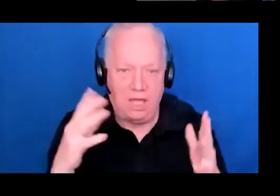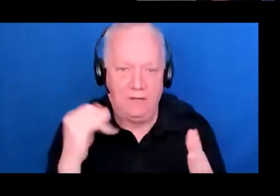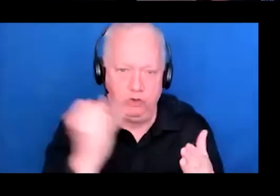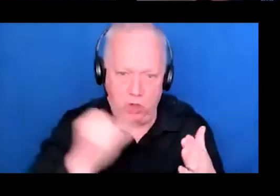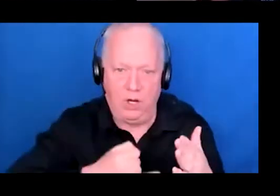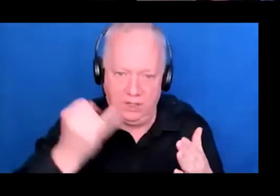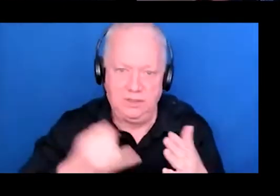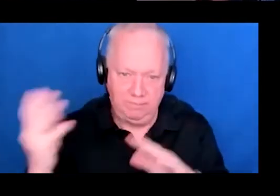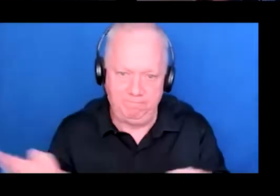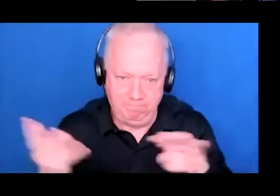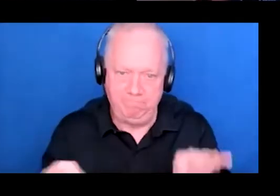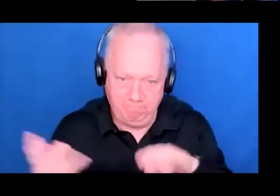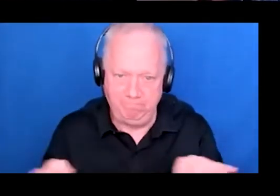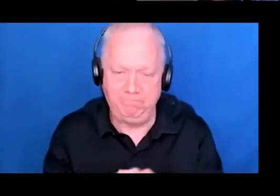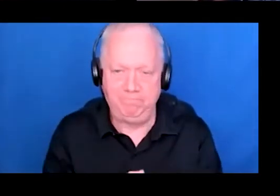drawing,